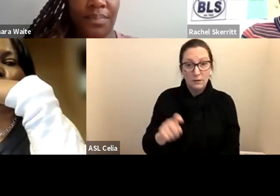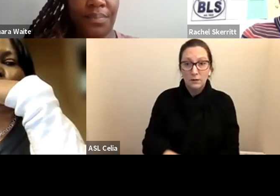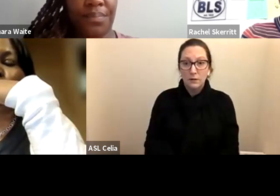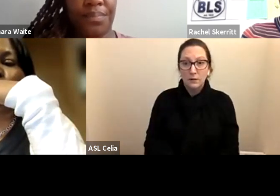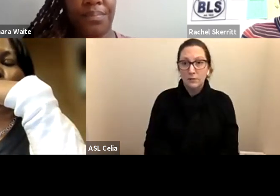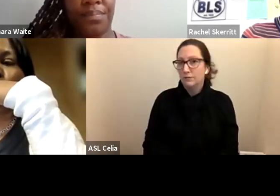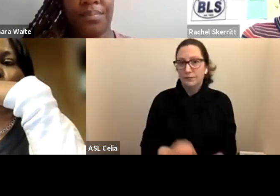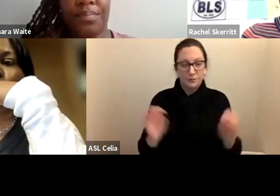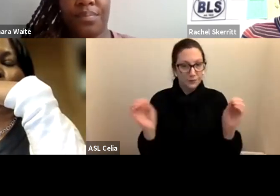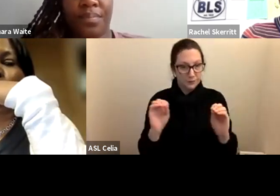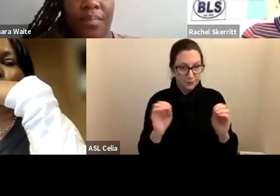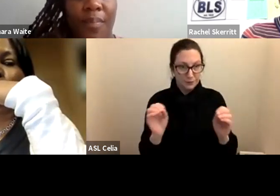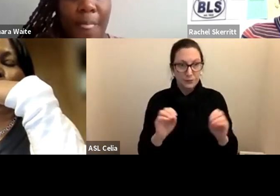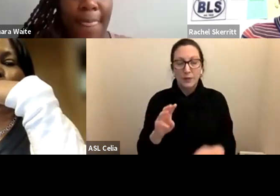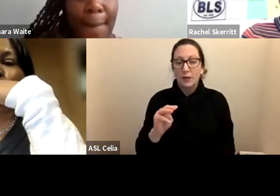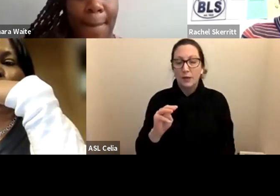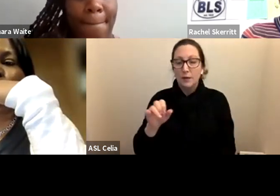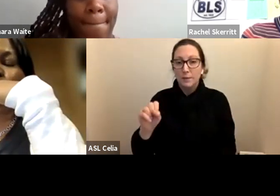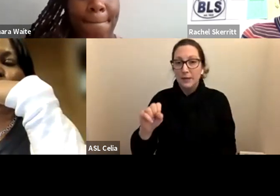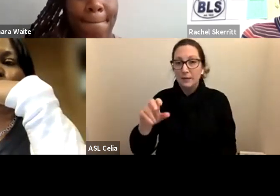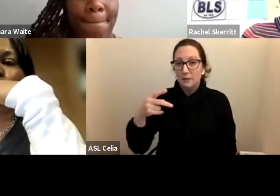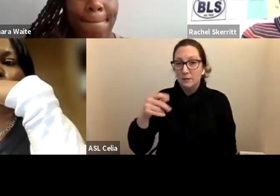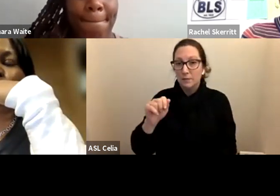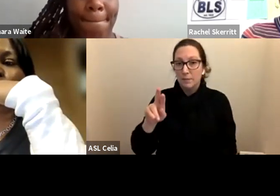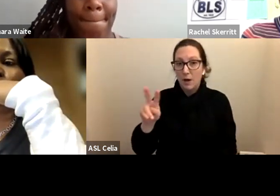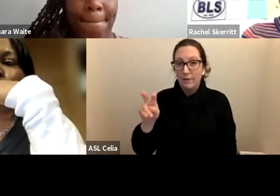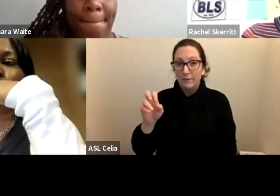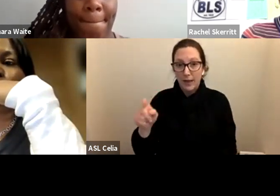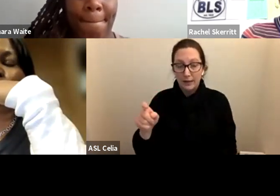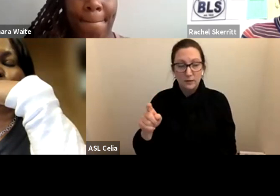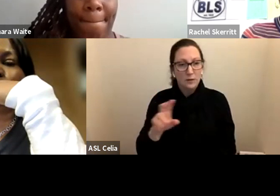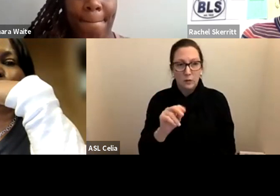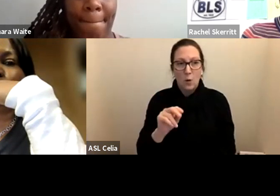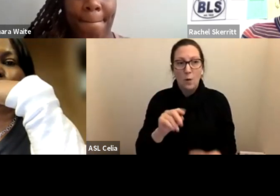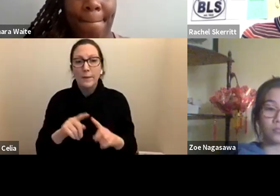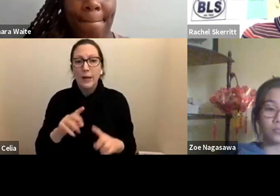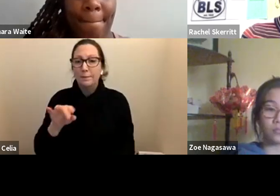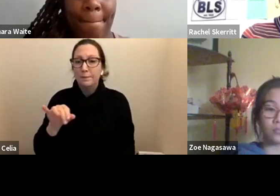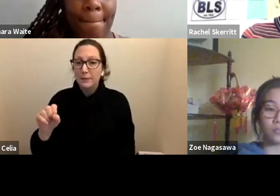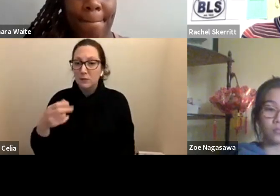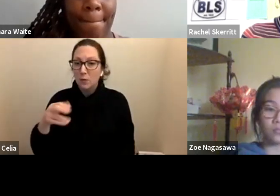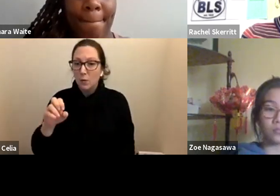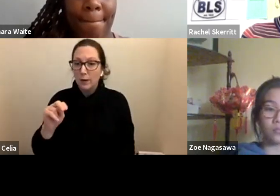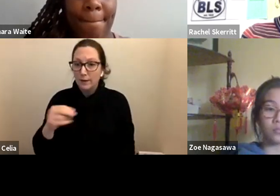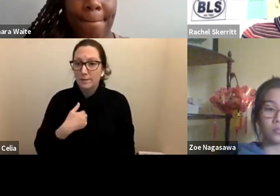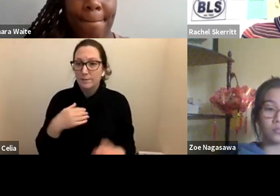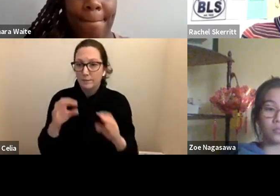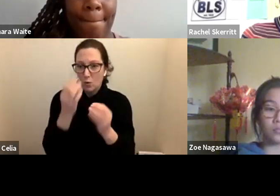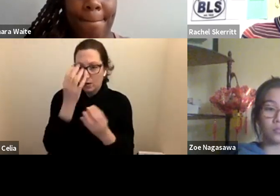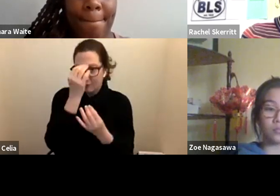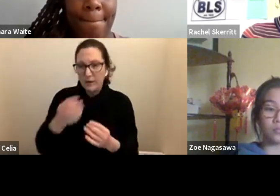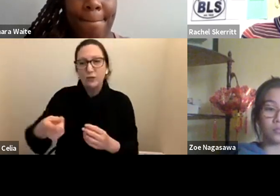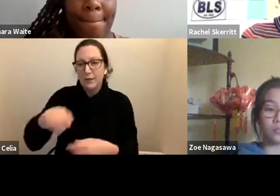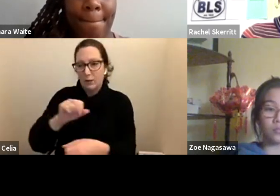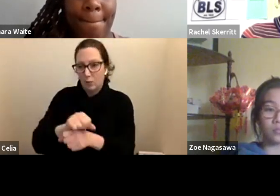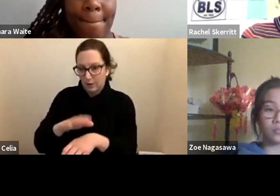No, I haven't, but I think Ms. Hogan had some more information. She said they were working on it. Okay, Yeah, great, I